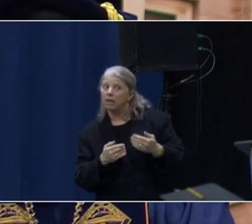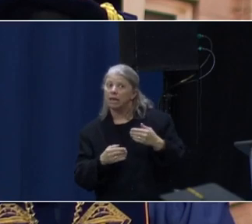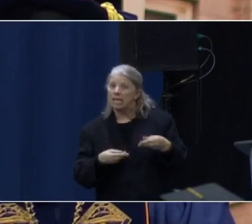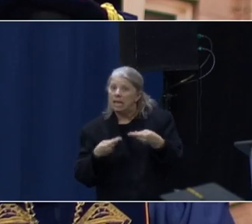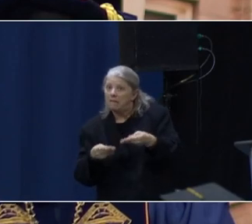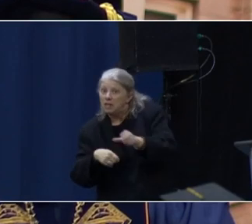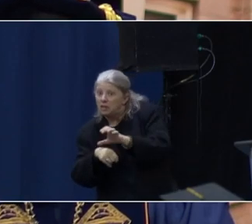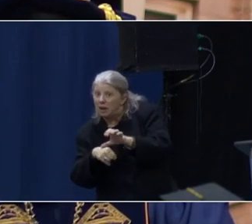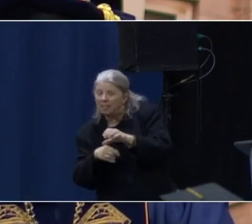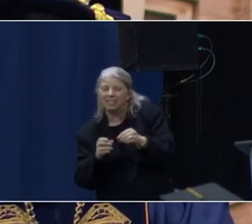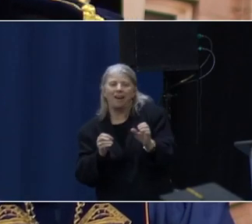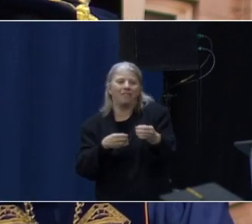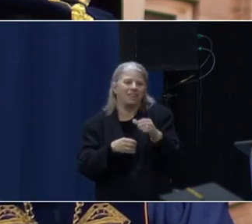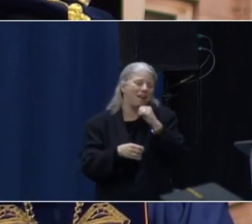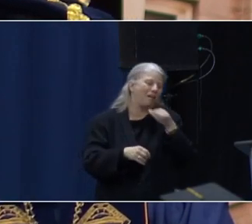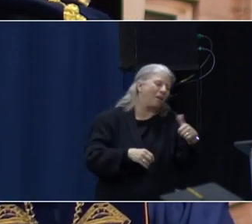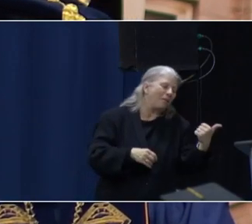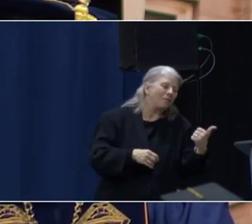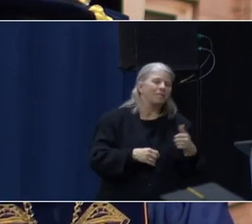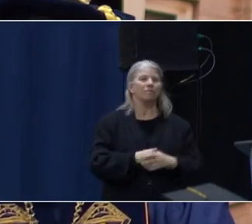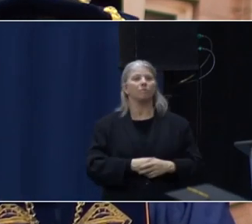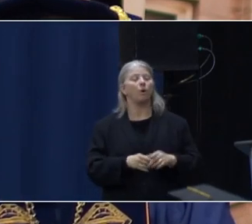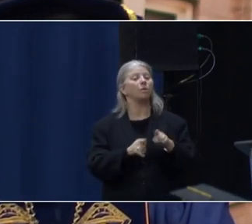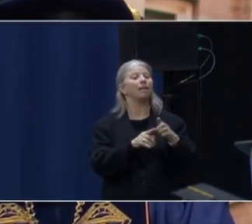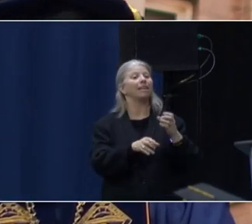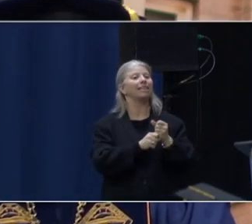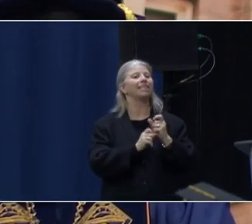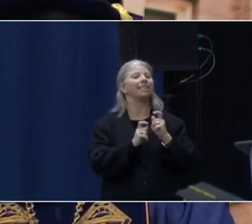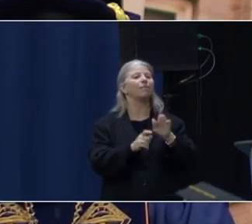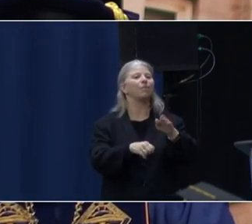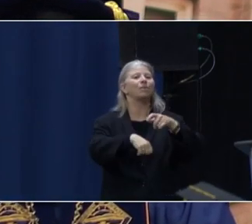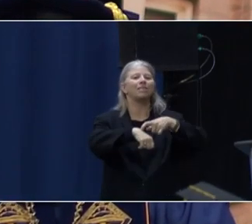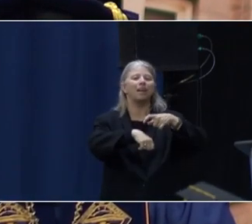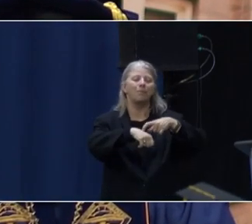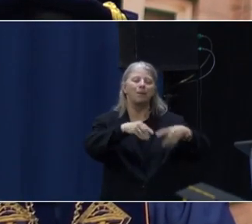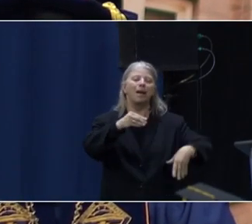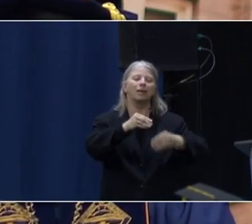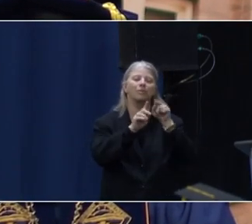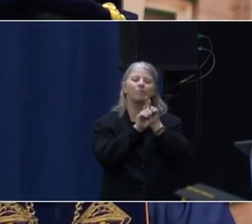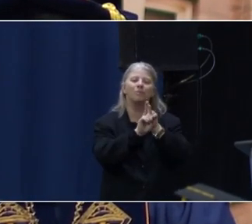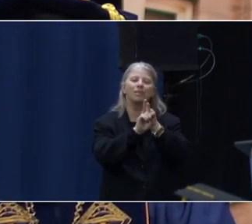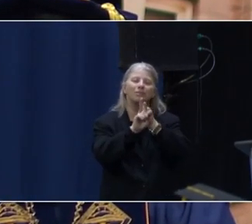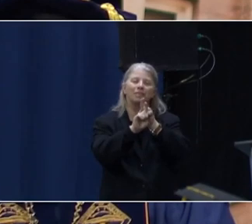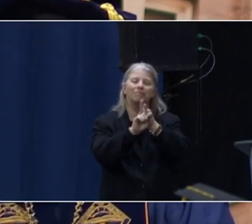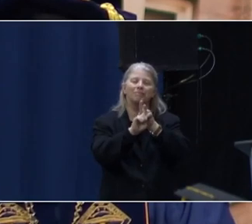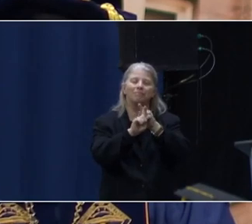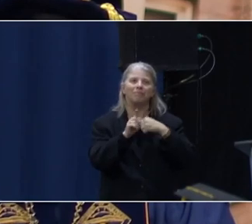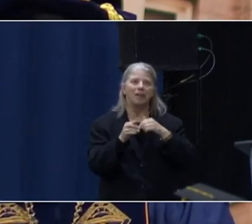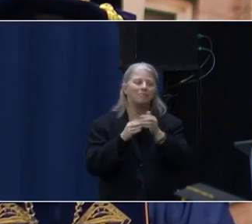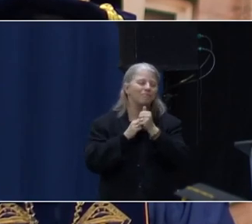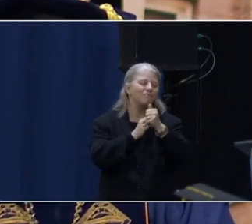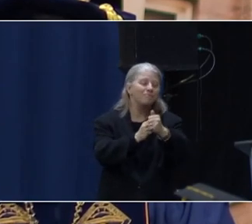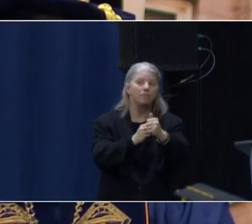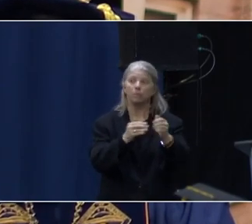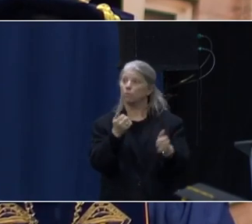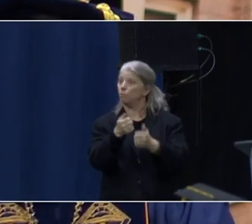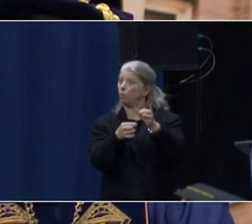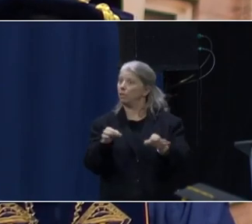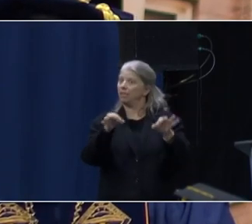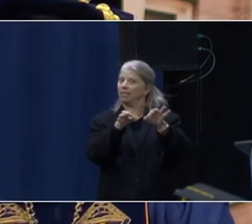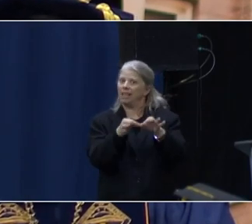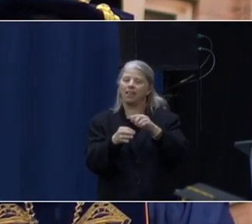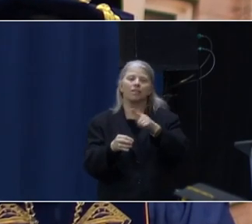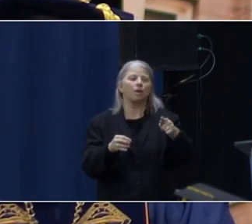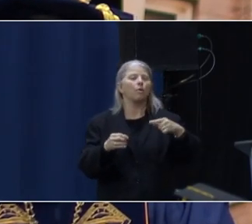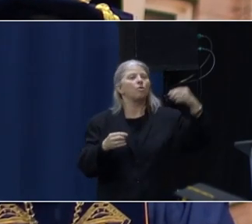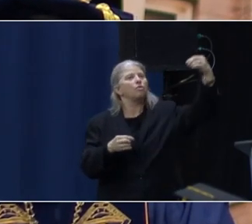and definitely not the other, or receiving the gift of their time for extra mentoring and direction. One thing is for sure, they are all guiding